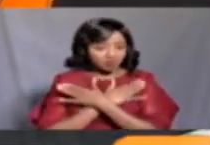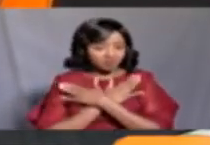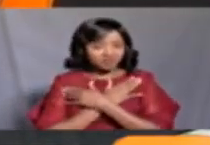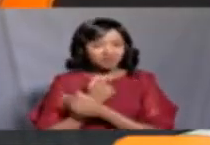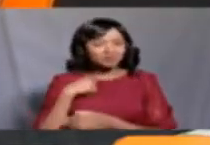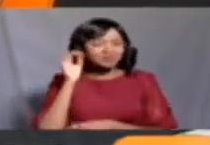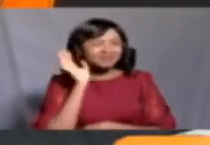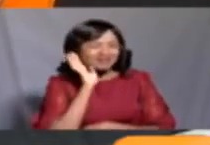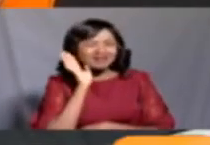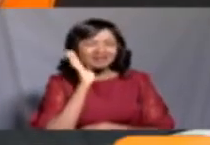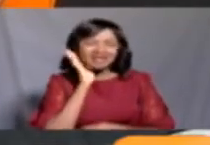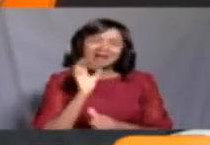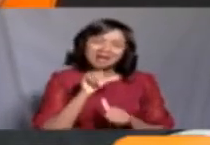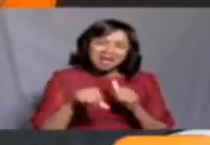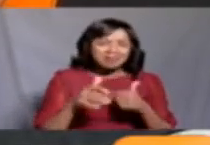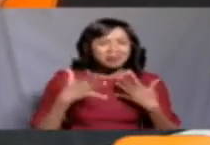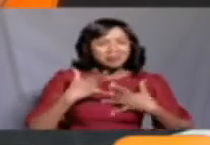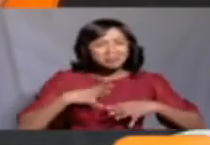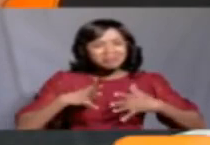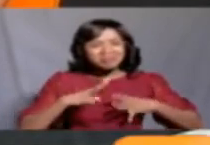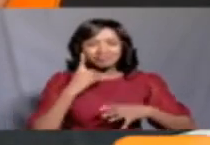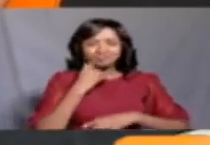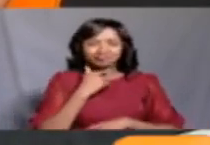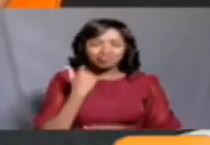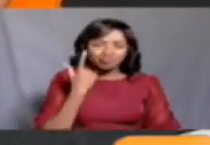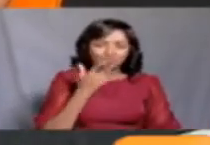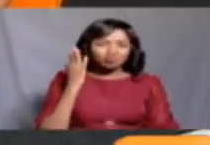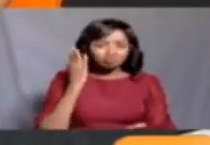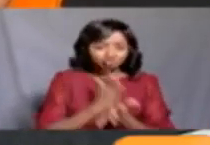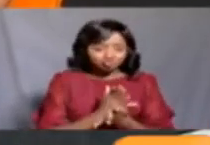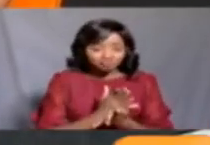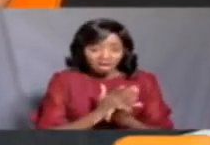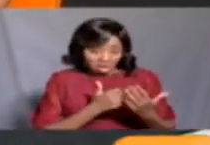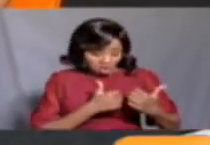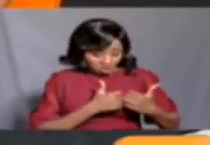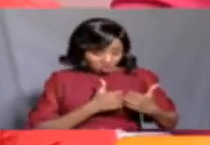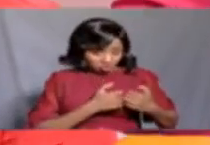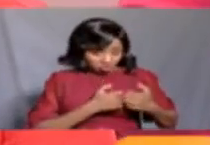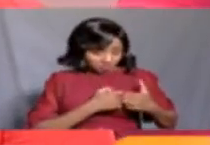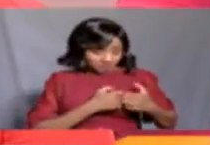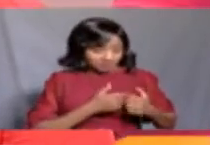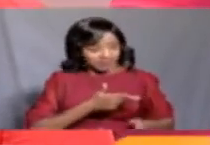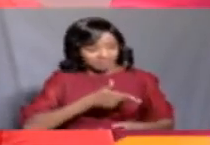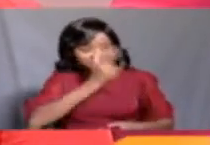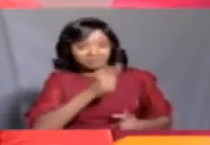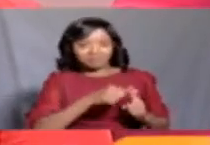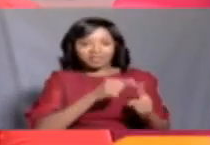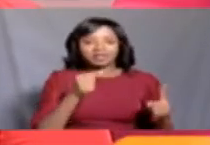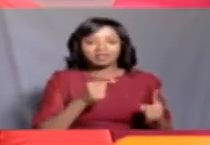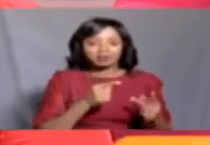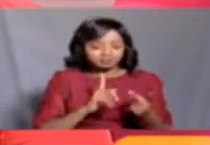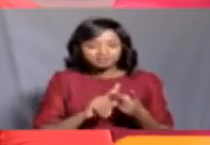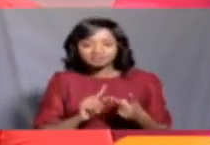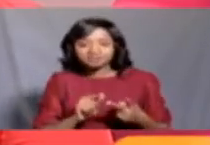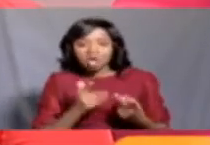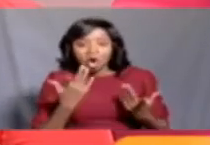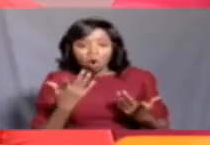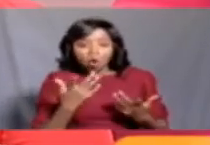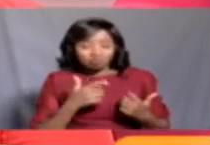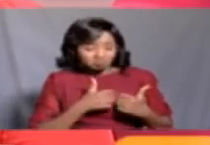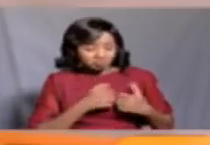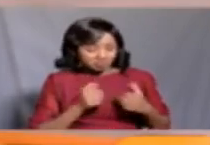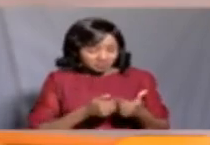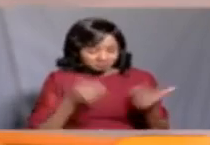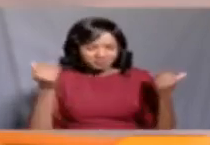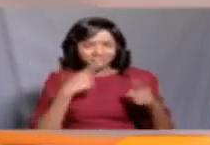more and more of these stories of people who, you know, kill a spouse or an ex-lover. And you're wondering, is it that we have more